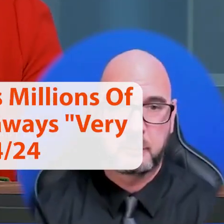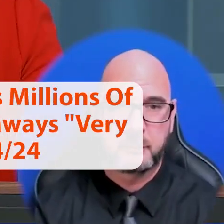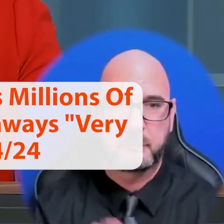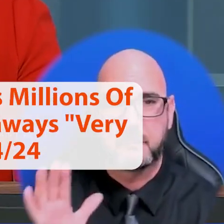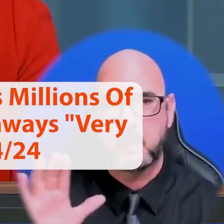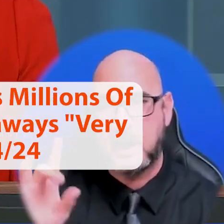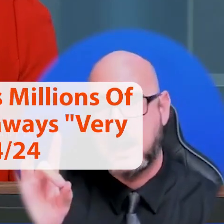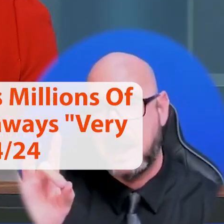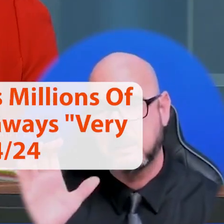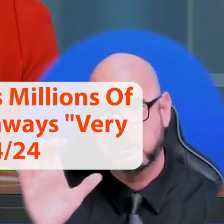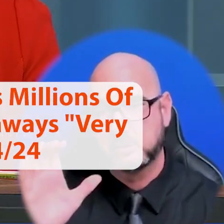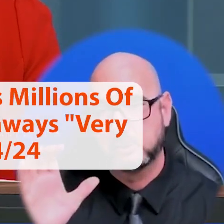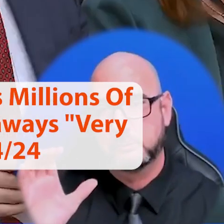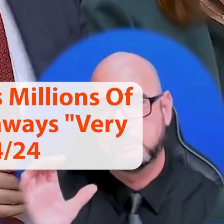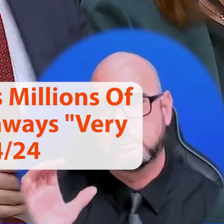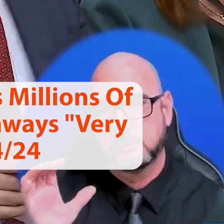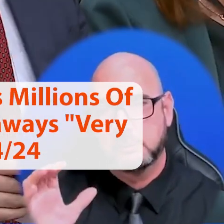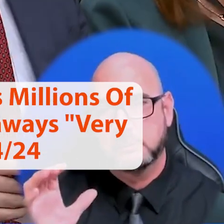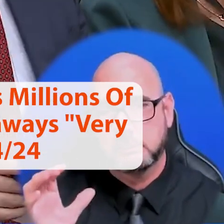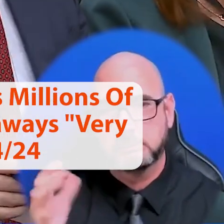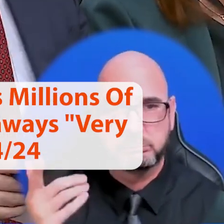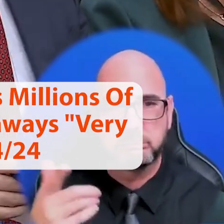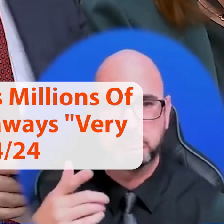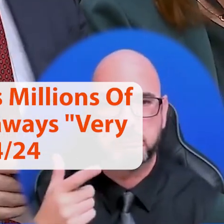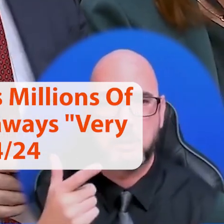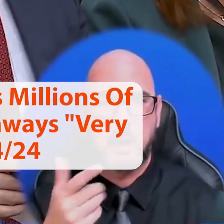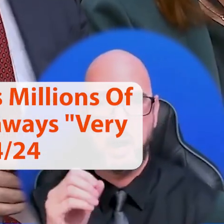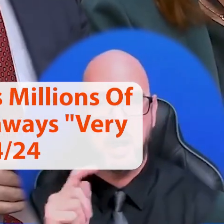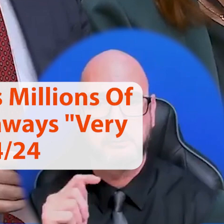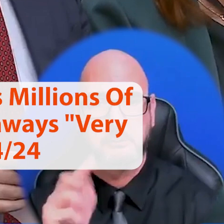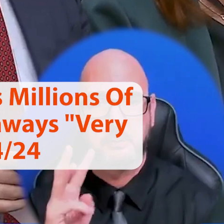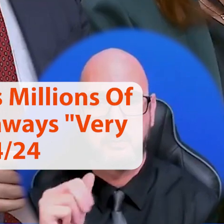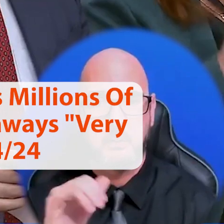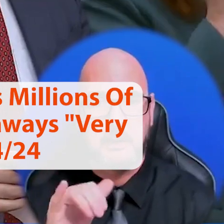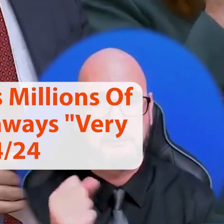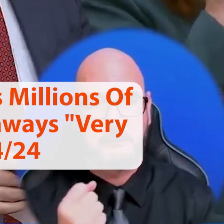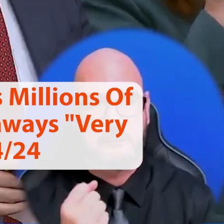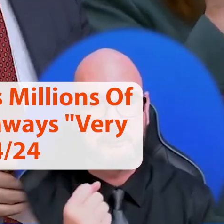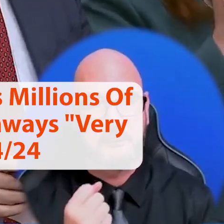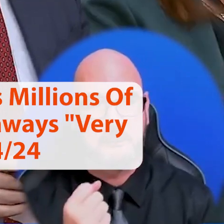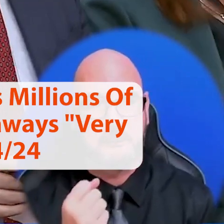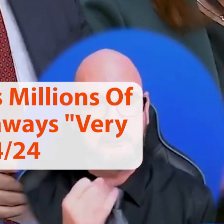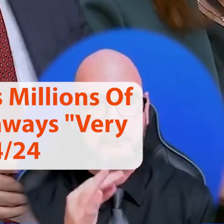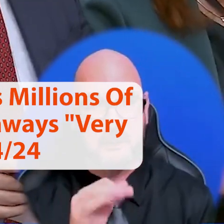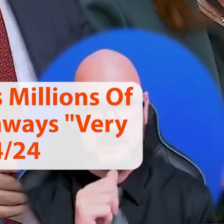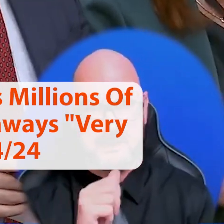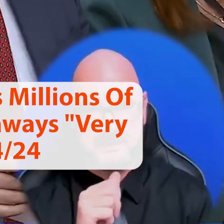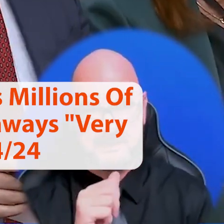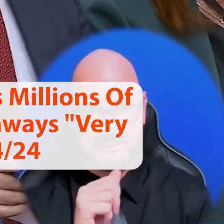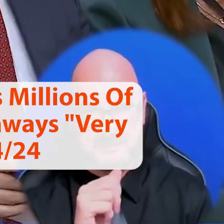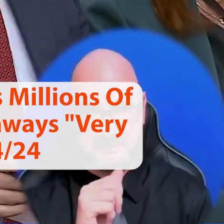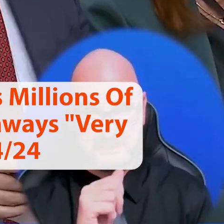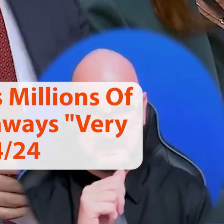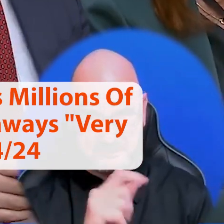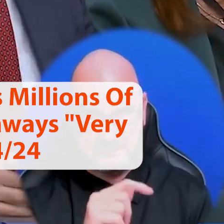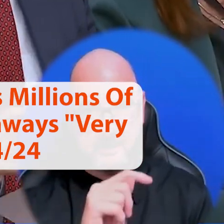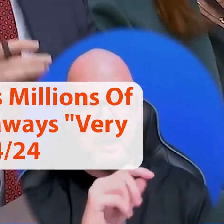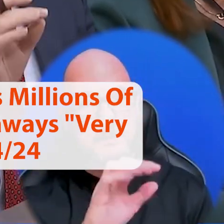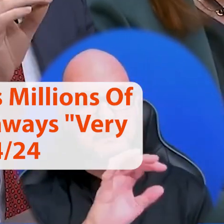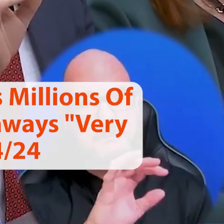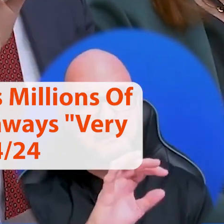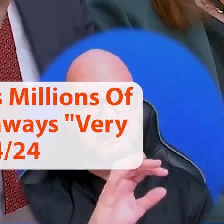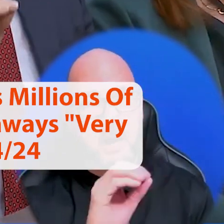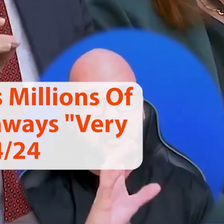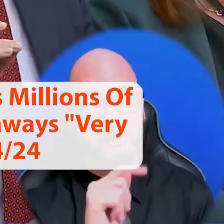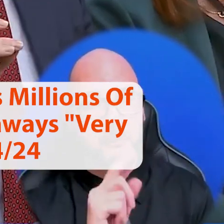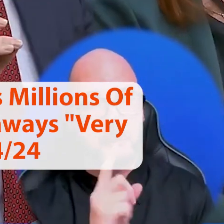about 800 gotaways at the border every day, 96,000 since October 1st. Does President Biden want